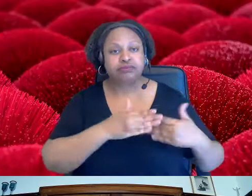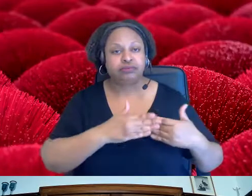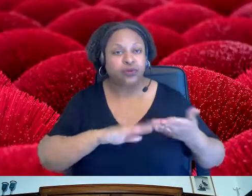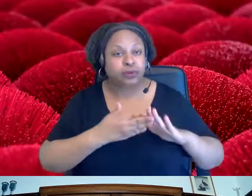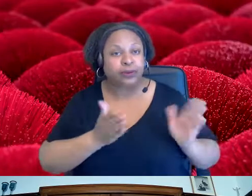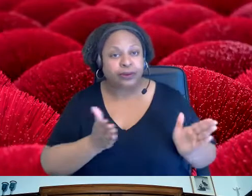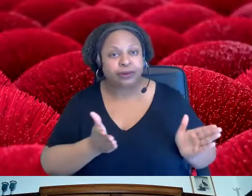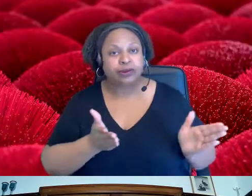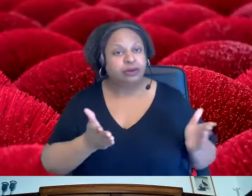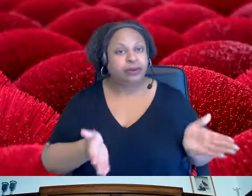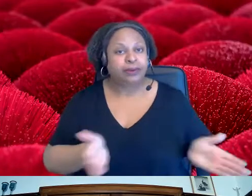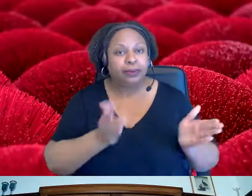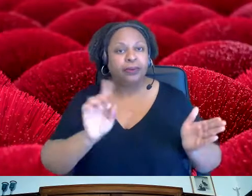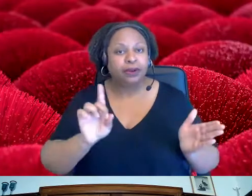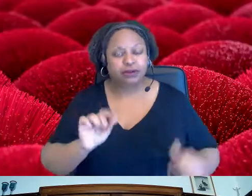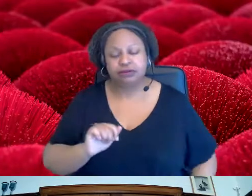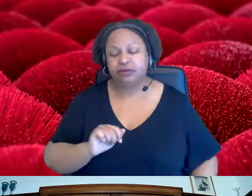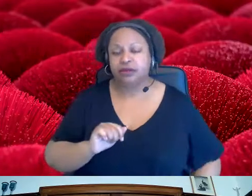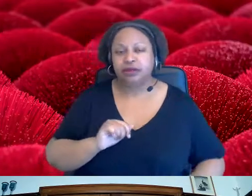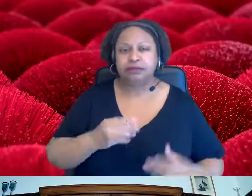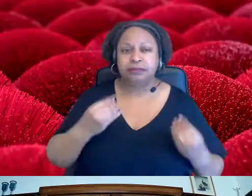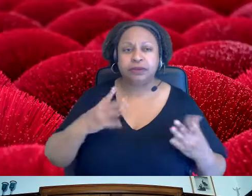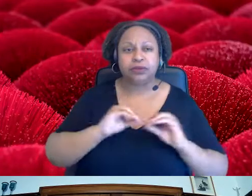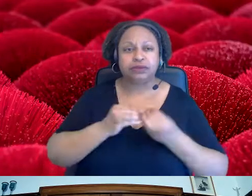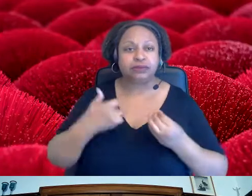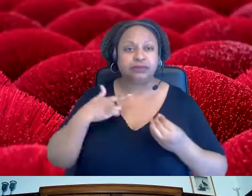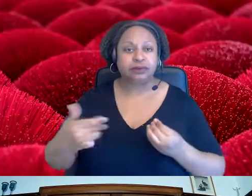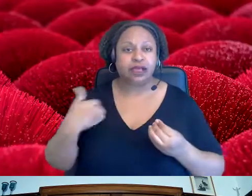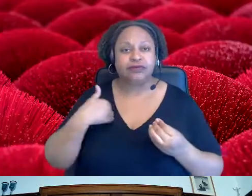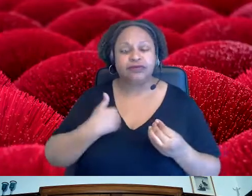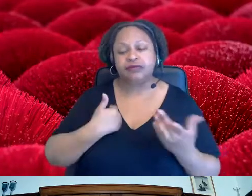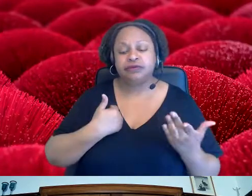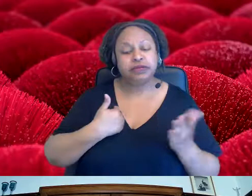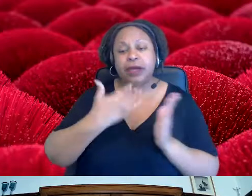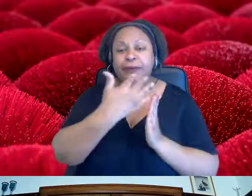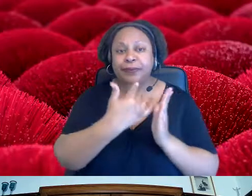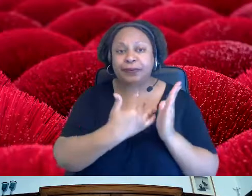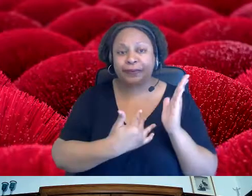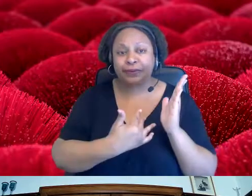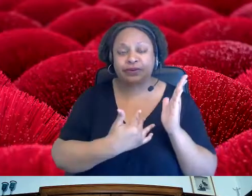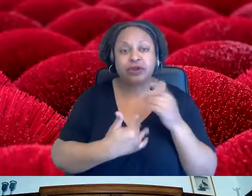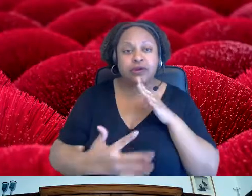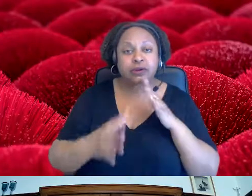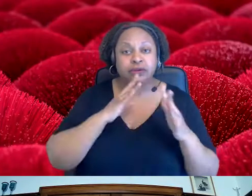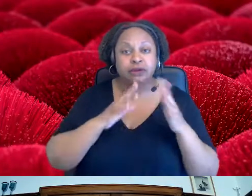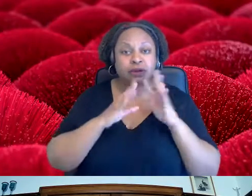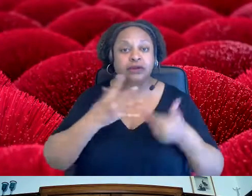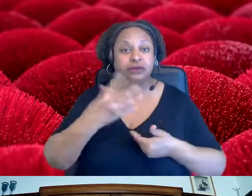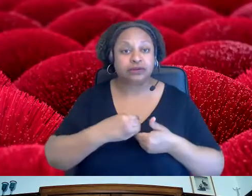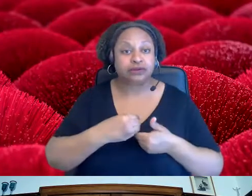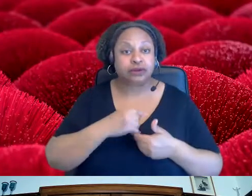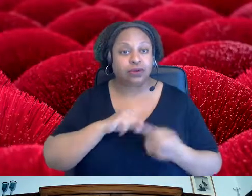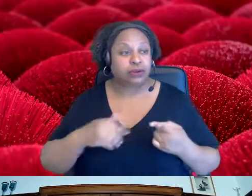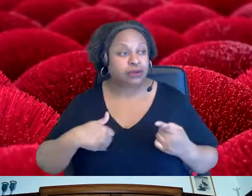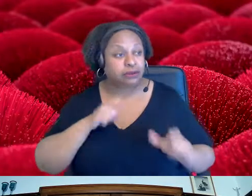these mini manifestos of inclusion that are just like, when people see that, especially young people, it's like, oh my